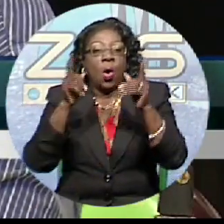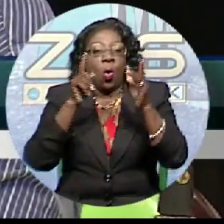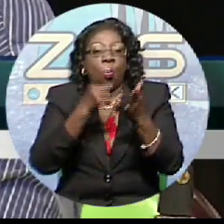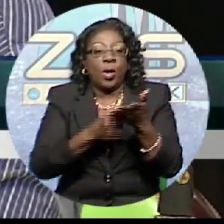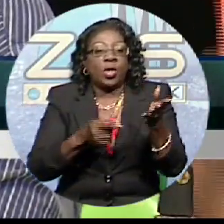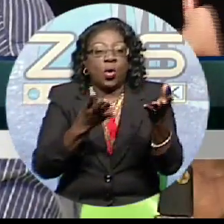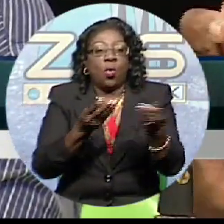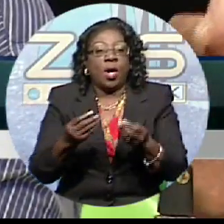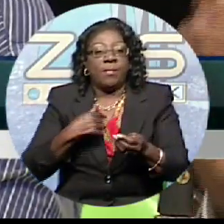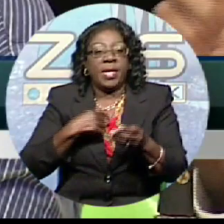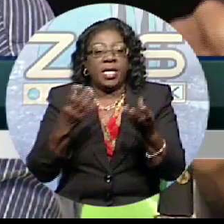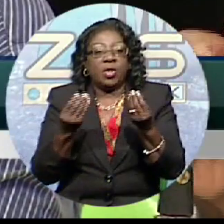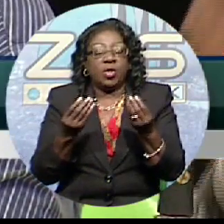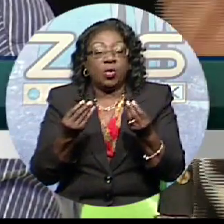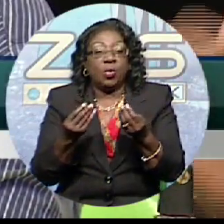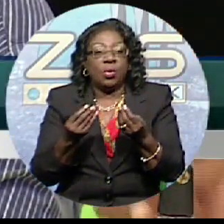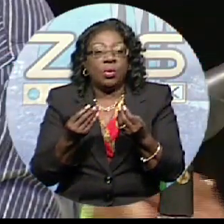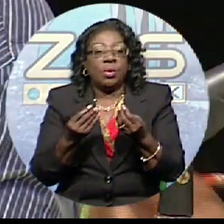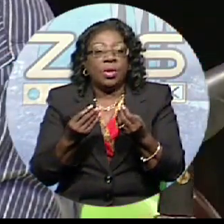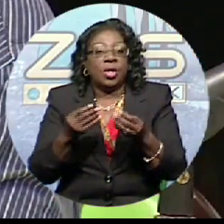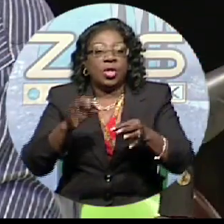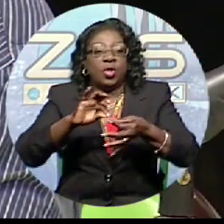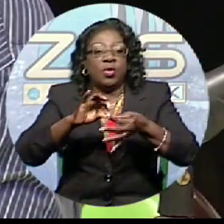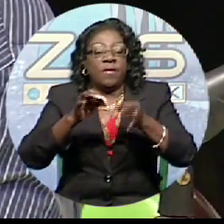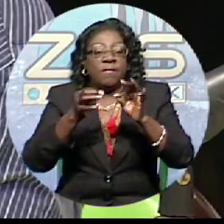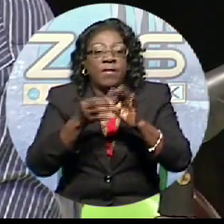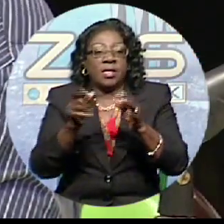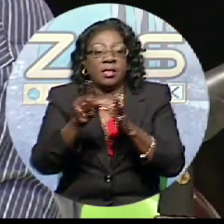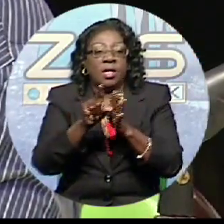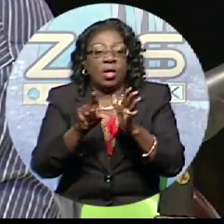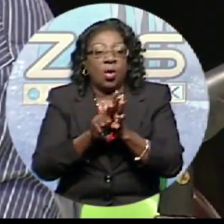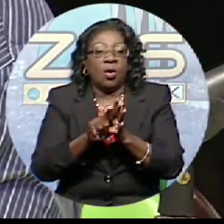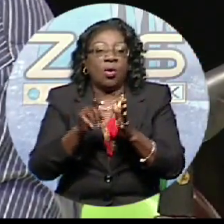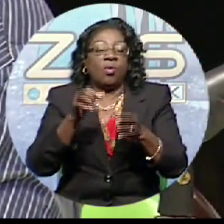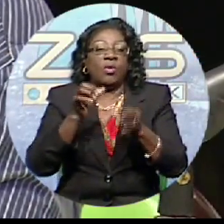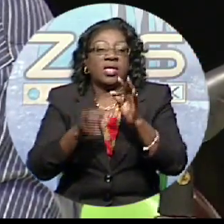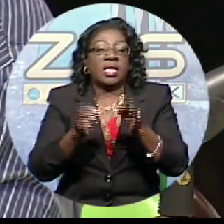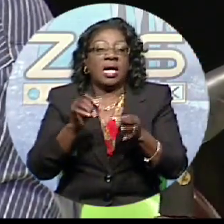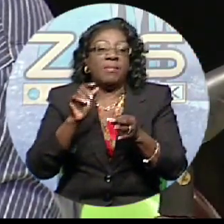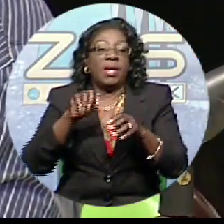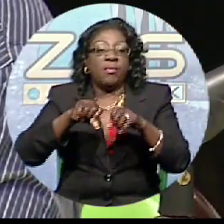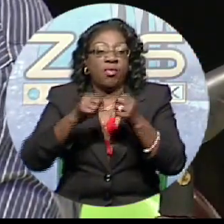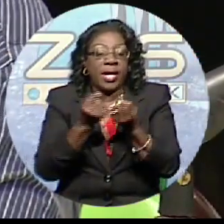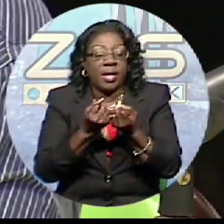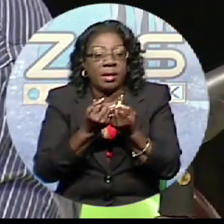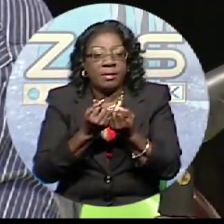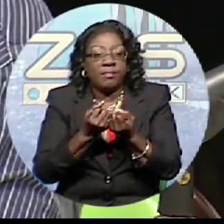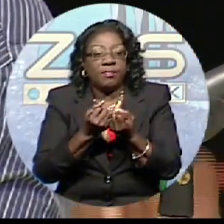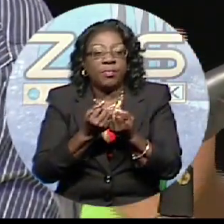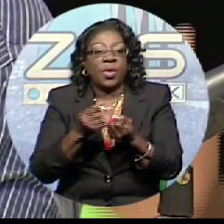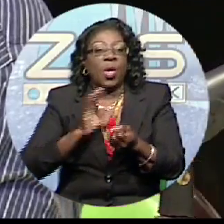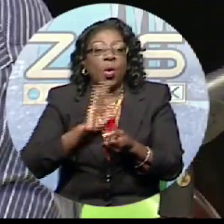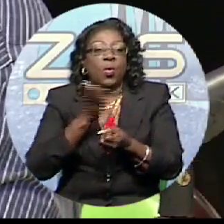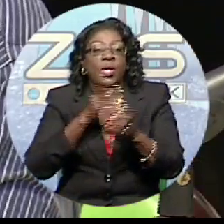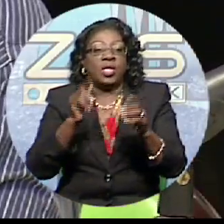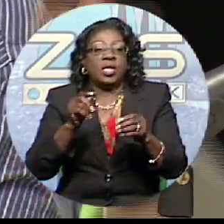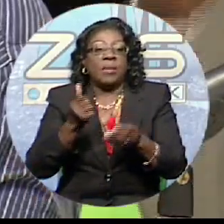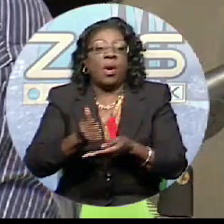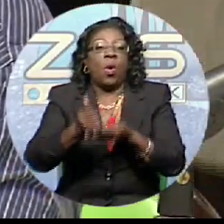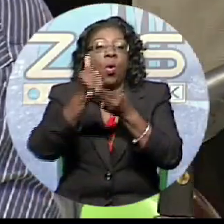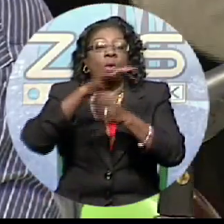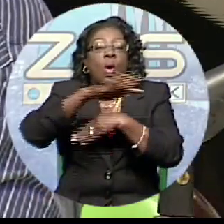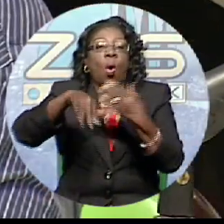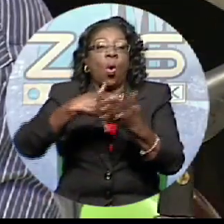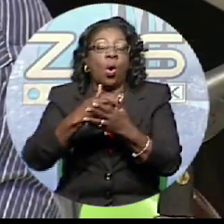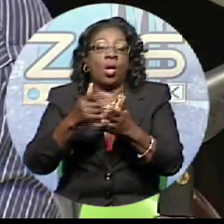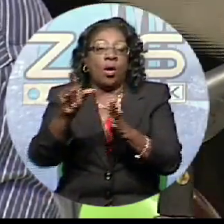me to do? Which law should we break? And which law shouldn't we break? We should uphold all the laws. And if